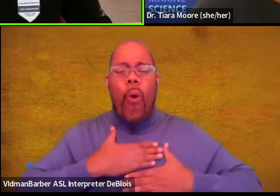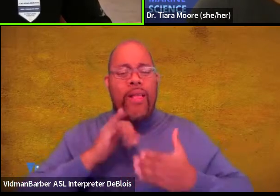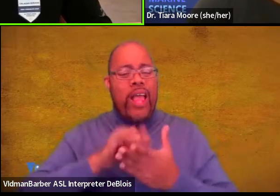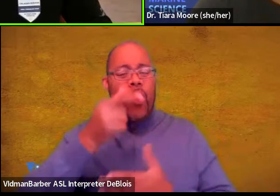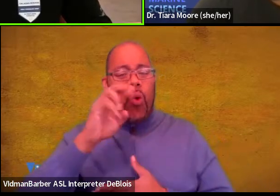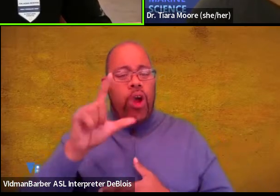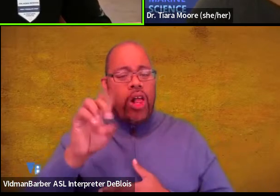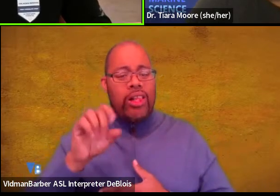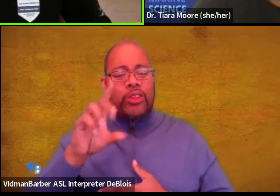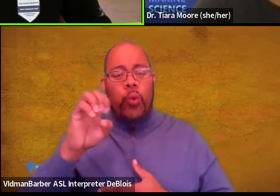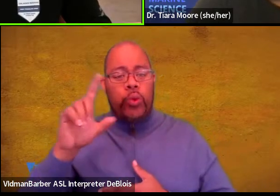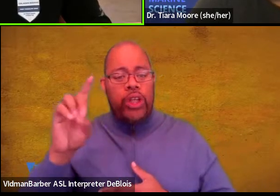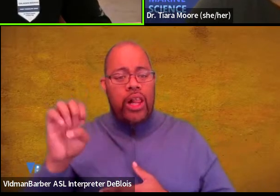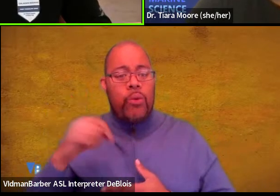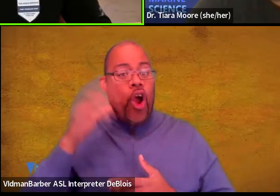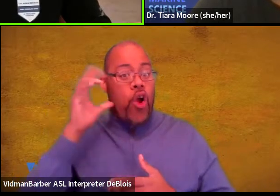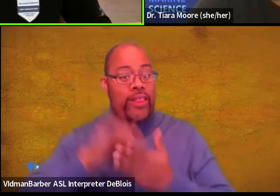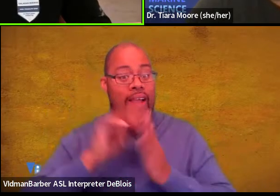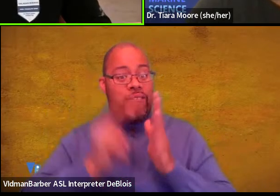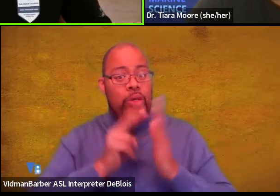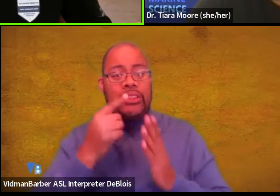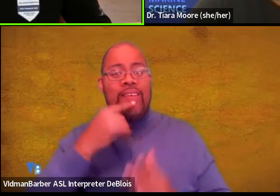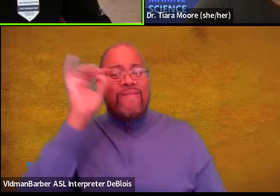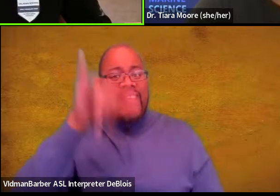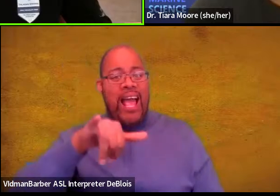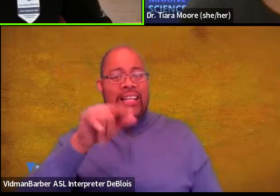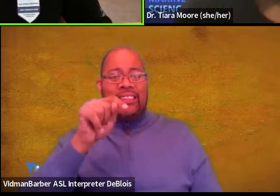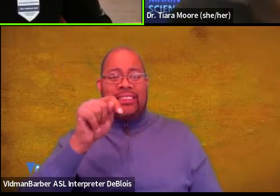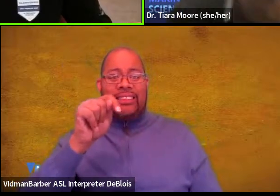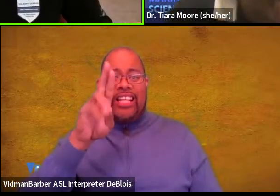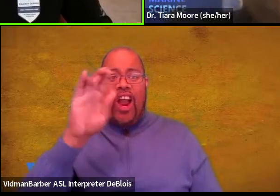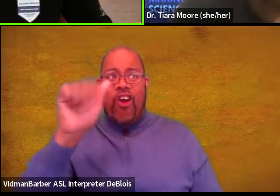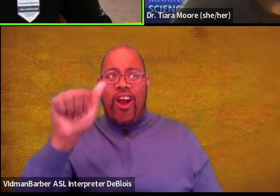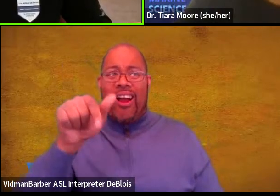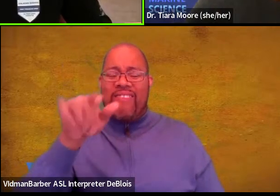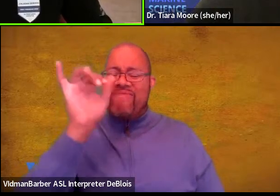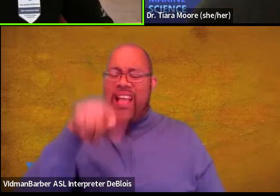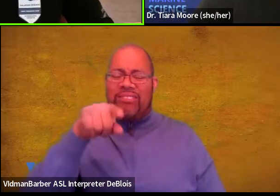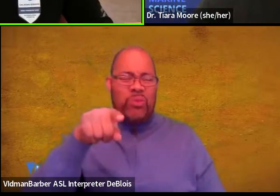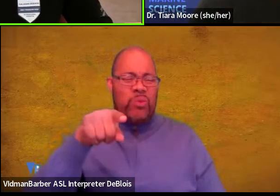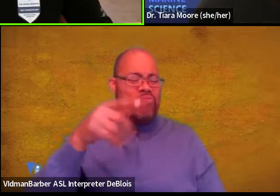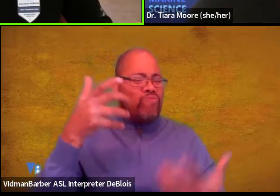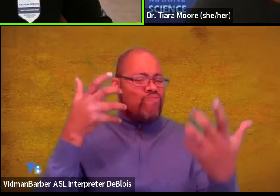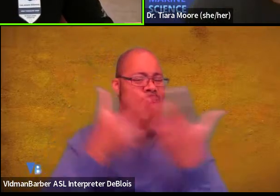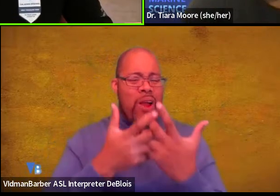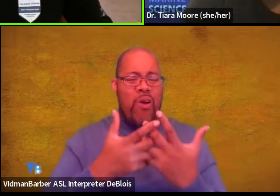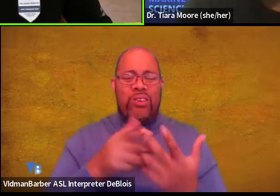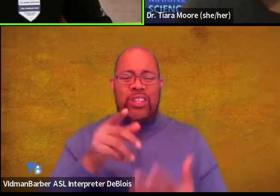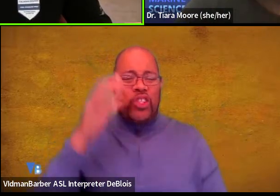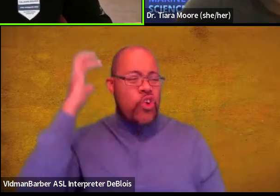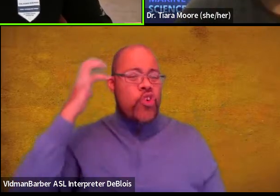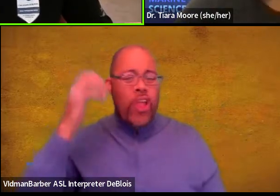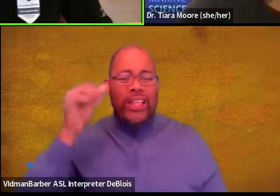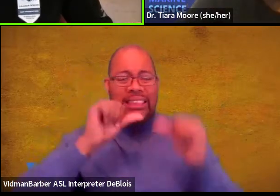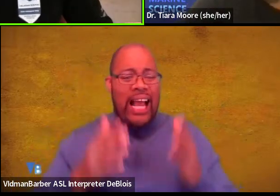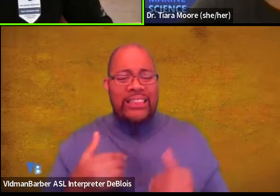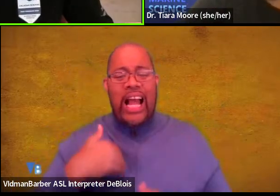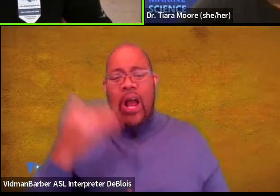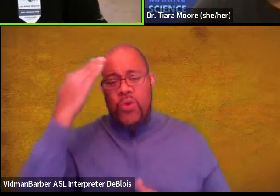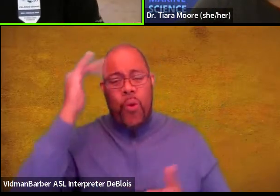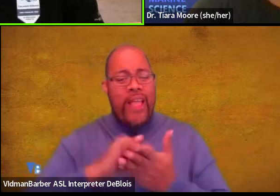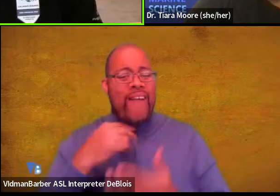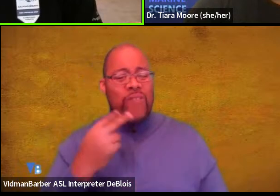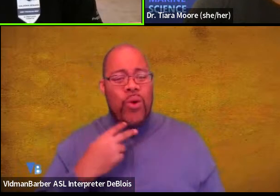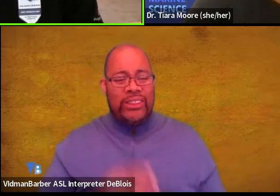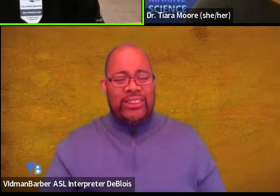that Google Doodle. And when I heard the video, I said, that's Tiara, that is Curly Scientist. That I know that